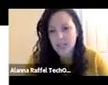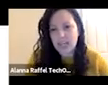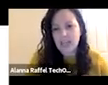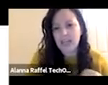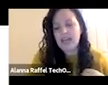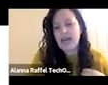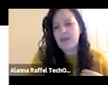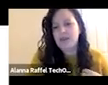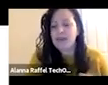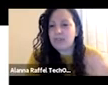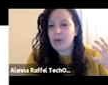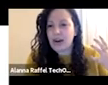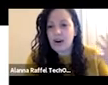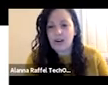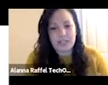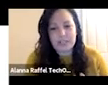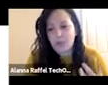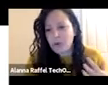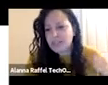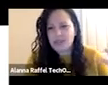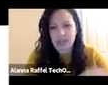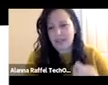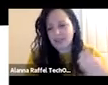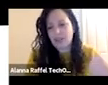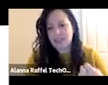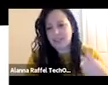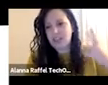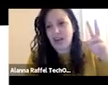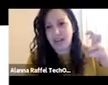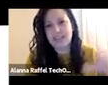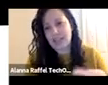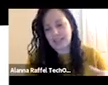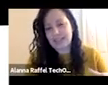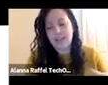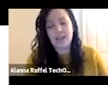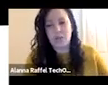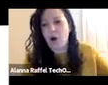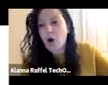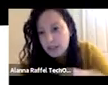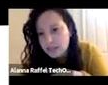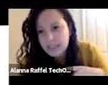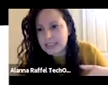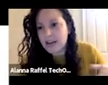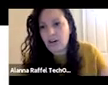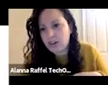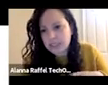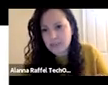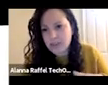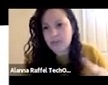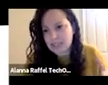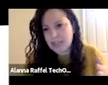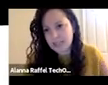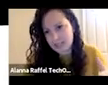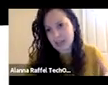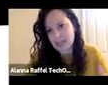of training. It might require ongoing support. It's very electronic, digital, high tech AT. But all of this, all across the